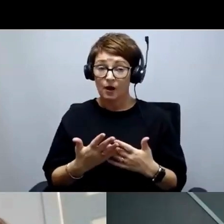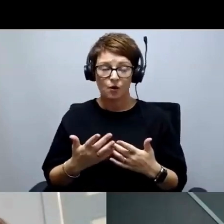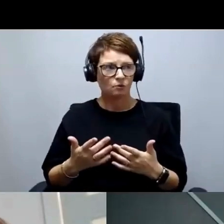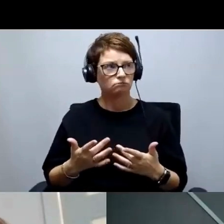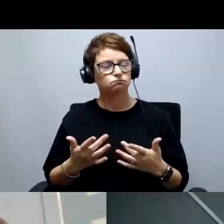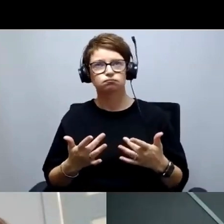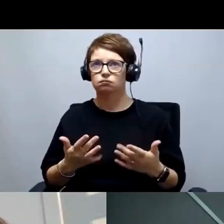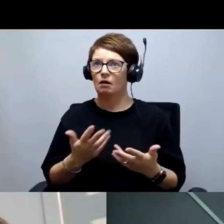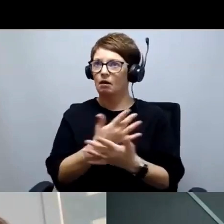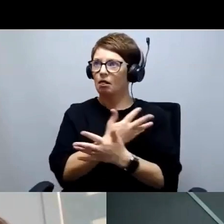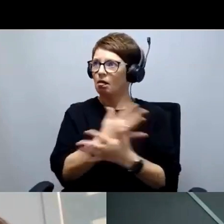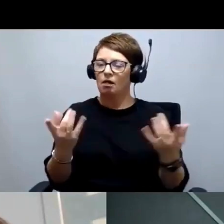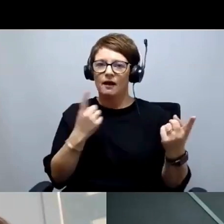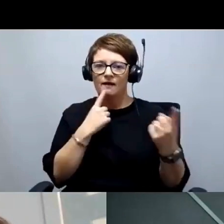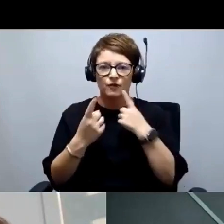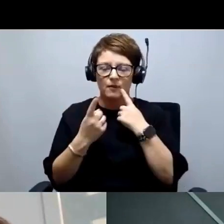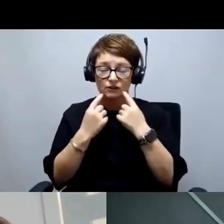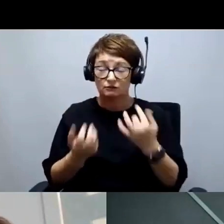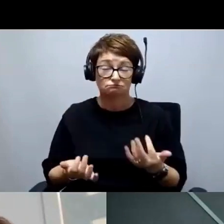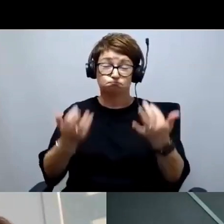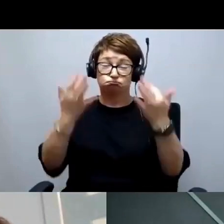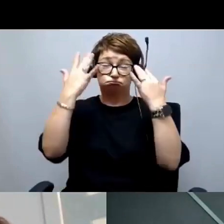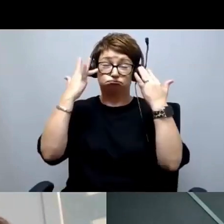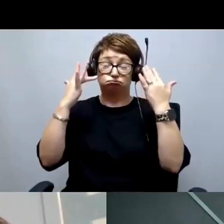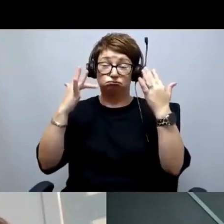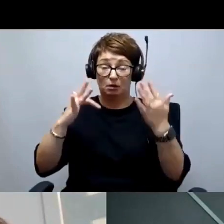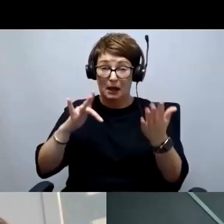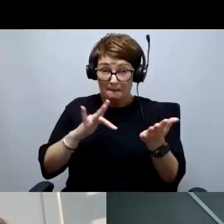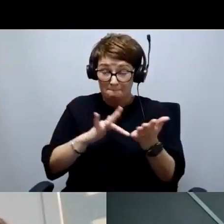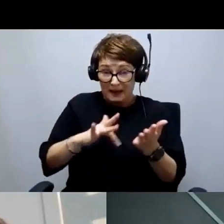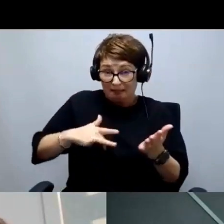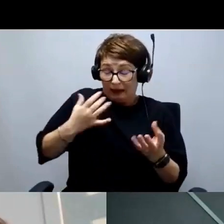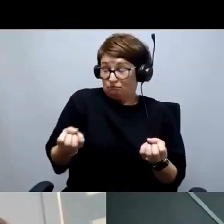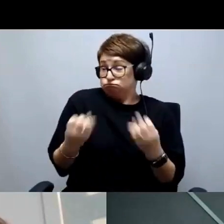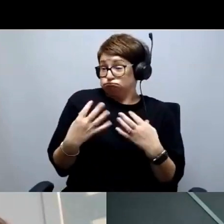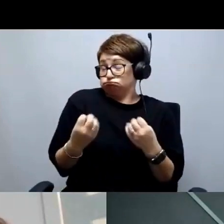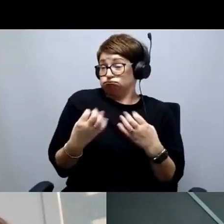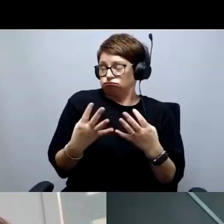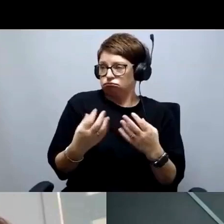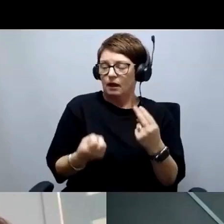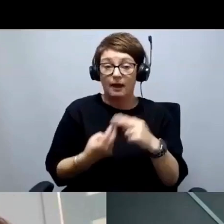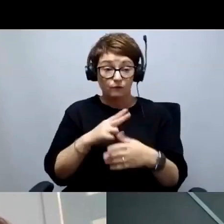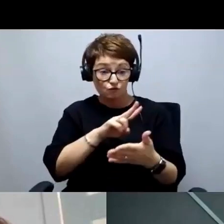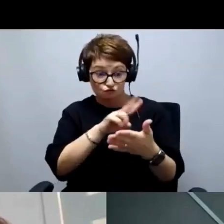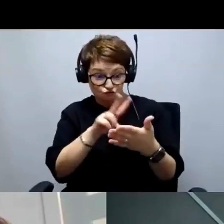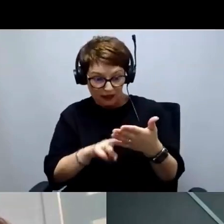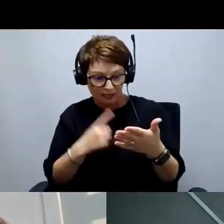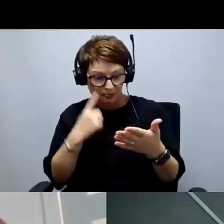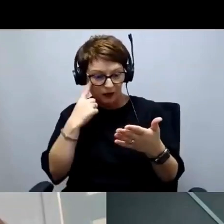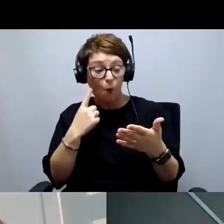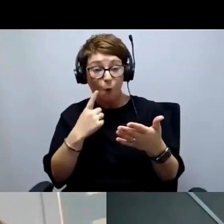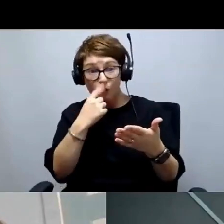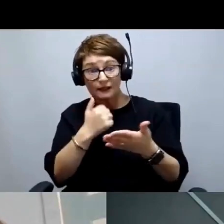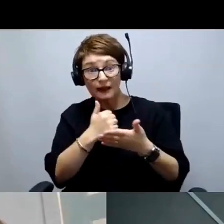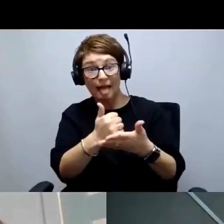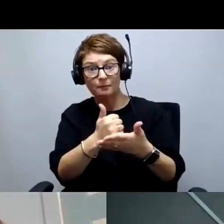overwhelmed with all of what midlife throws at us that if you read something that people are saying this is going to make all the difference to you, you're